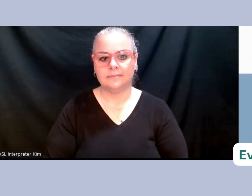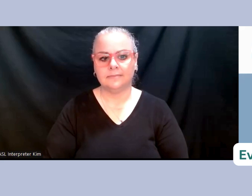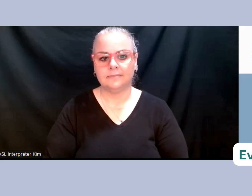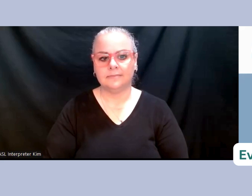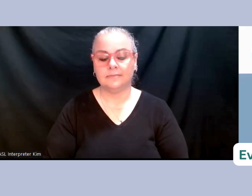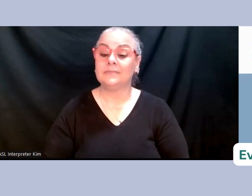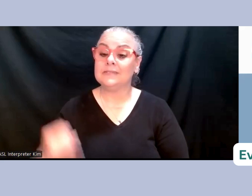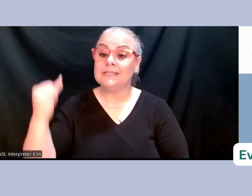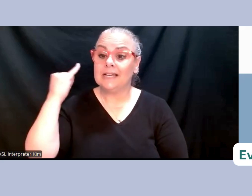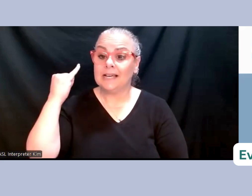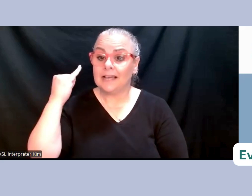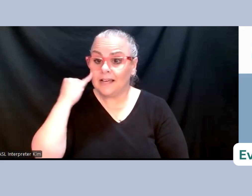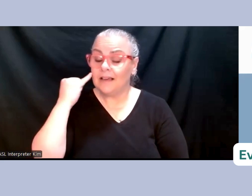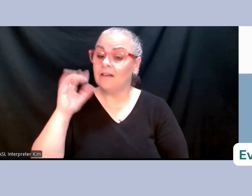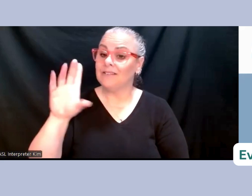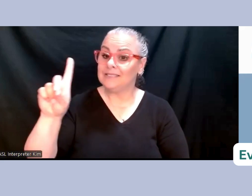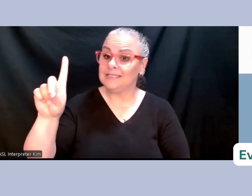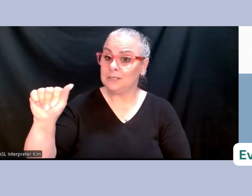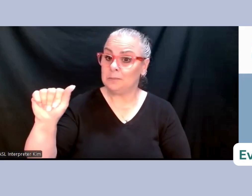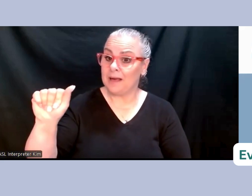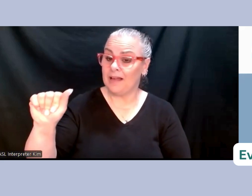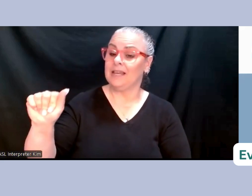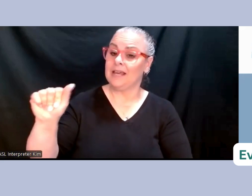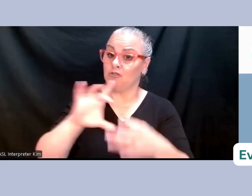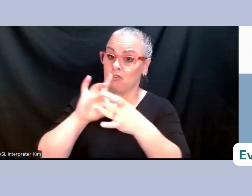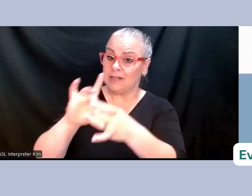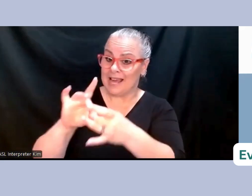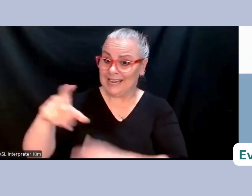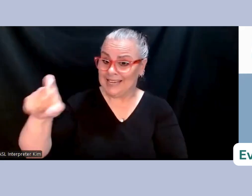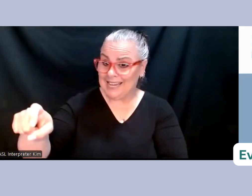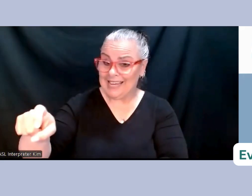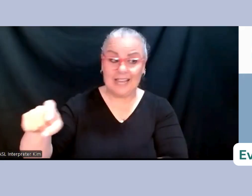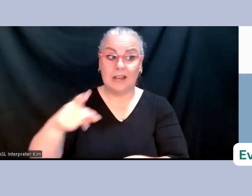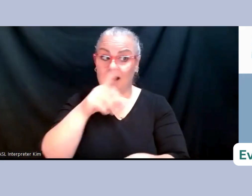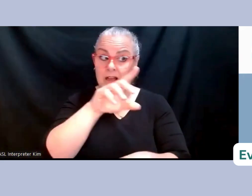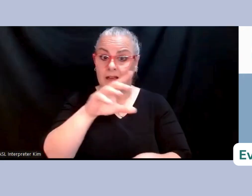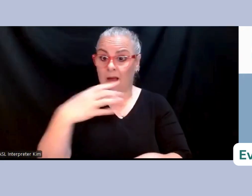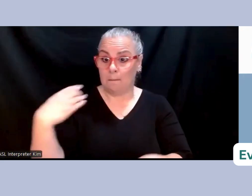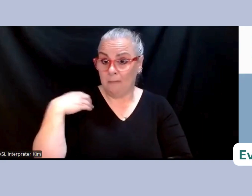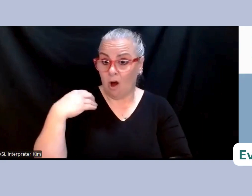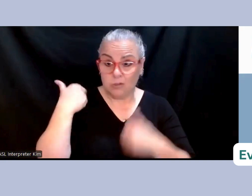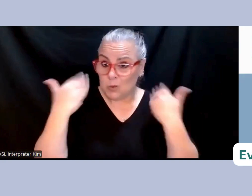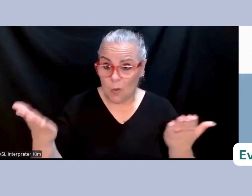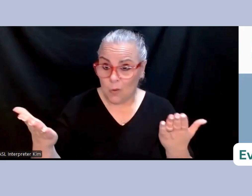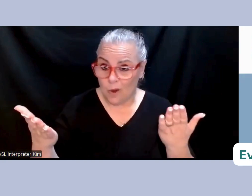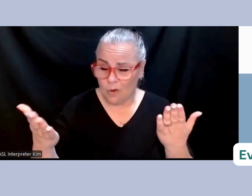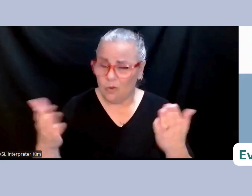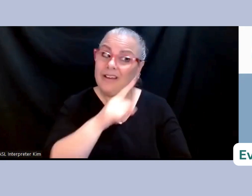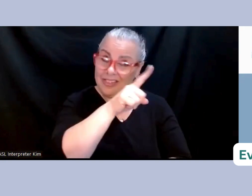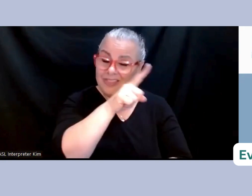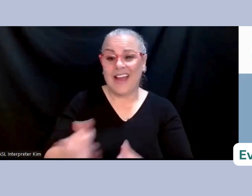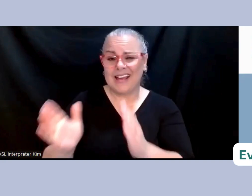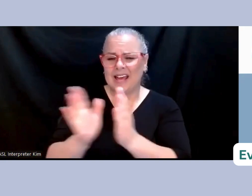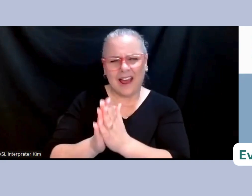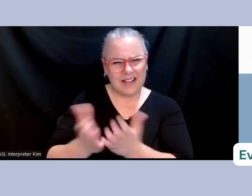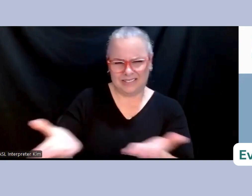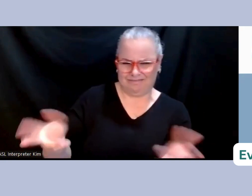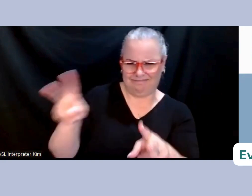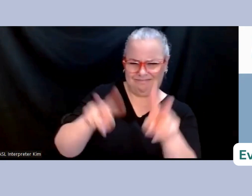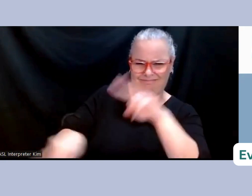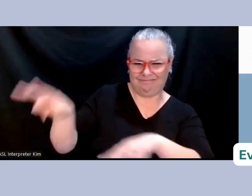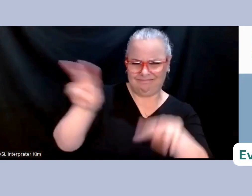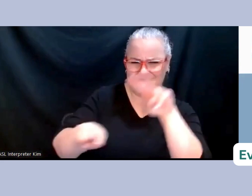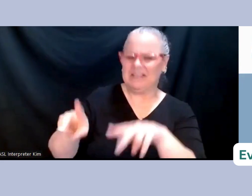If your disability-related need is not known or obvious to your employer, they can ask for supporting documentation from a